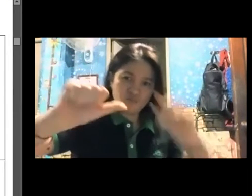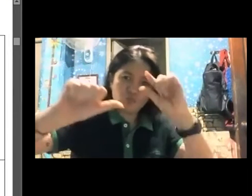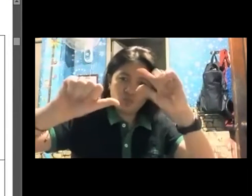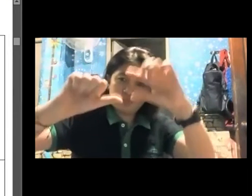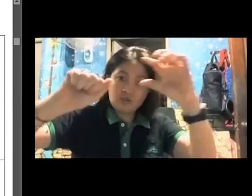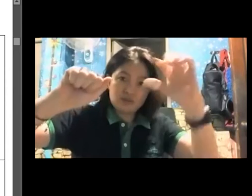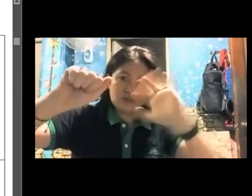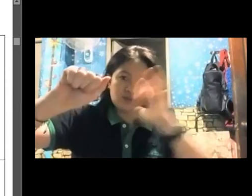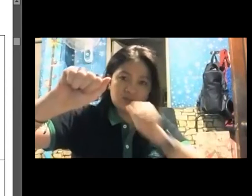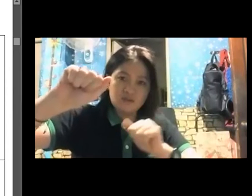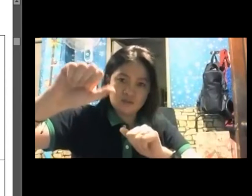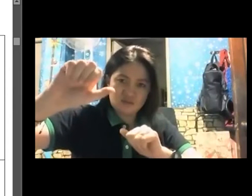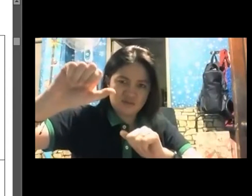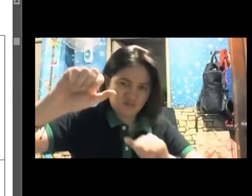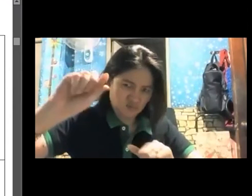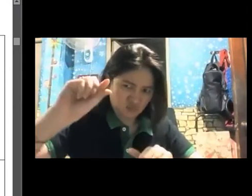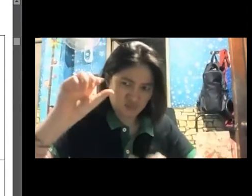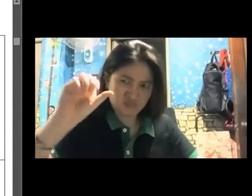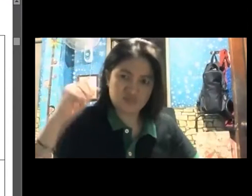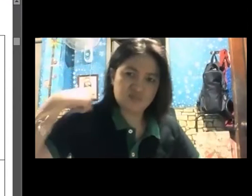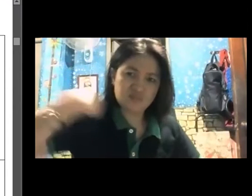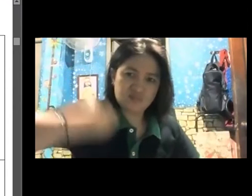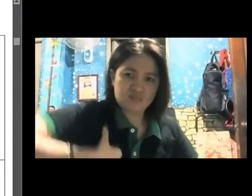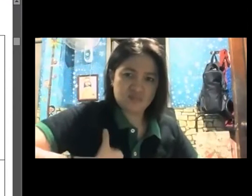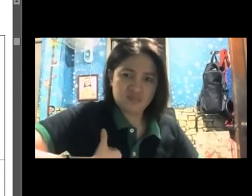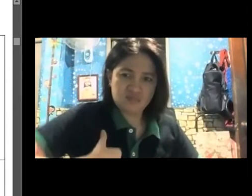going towards each other in the center.